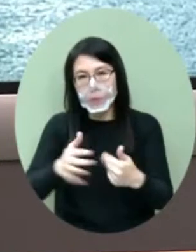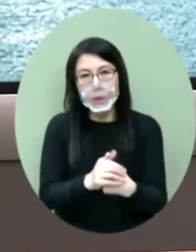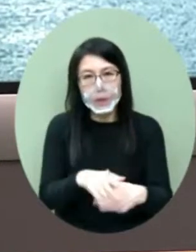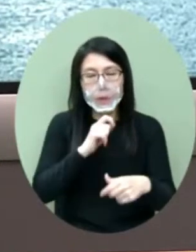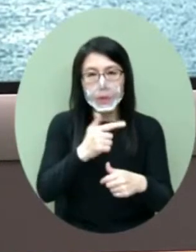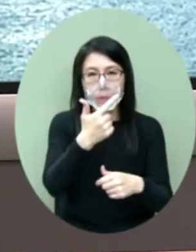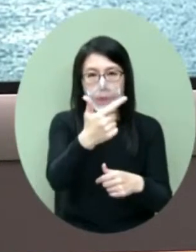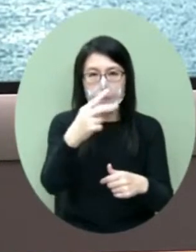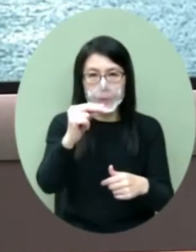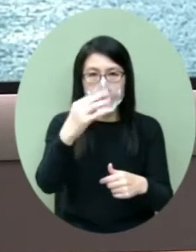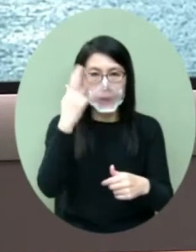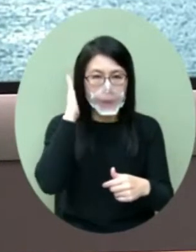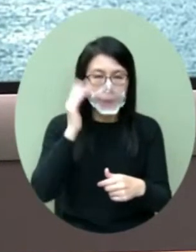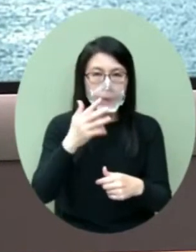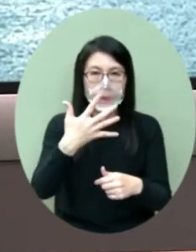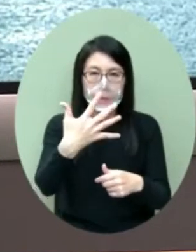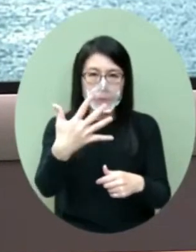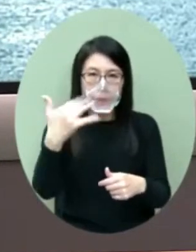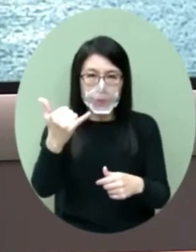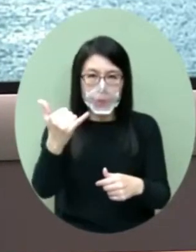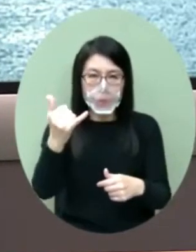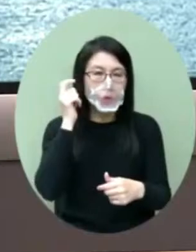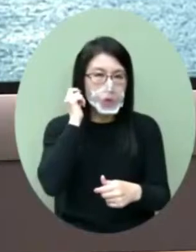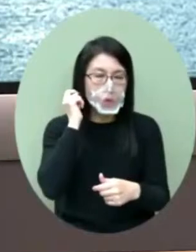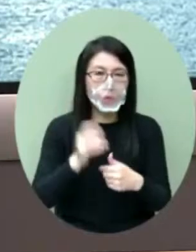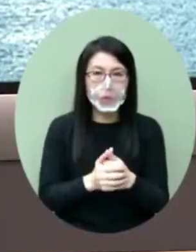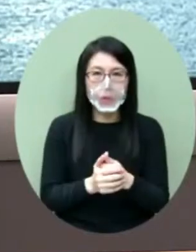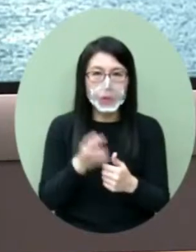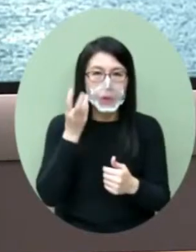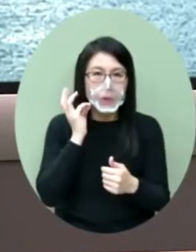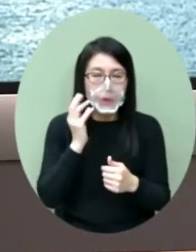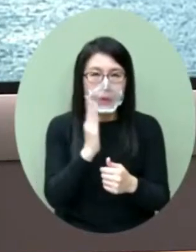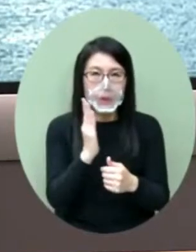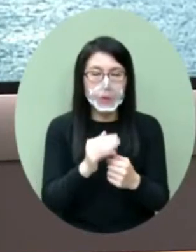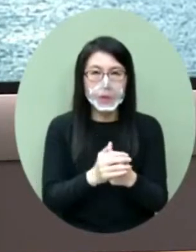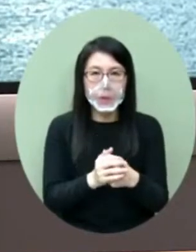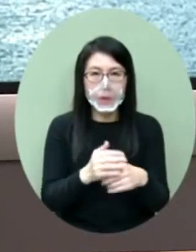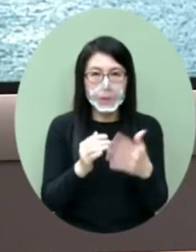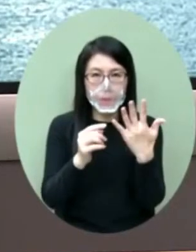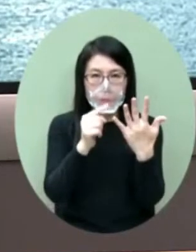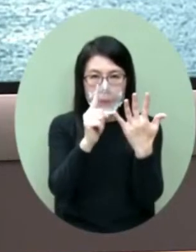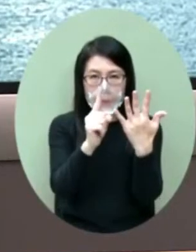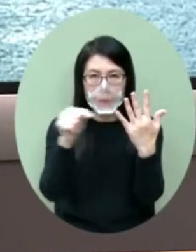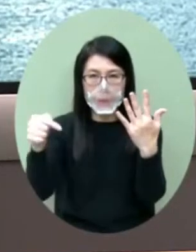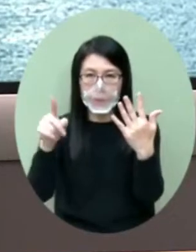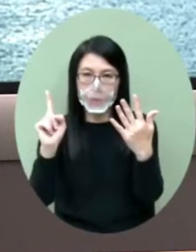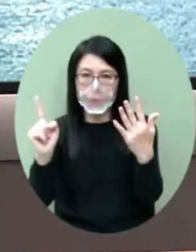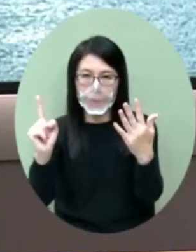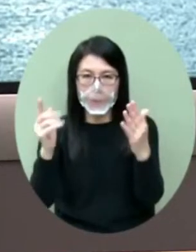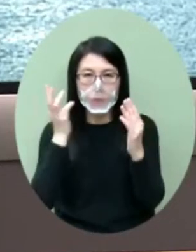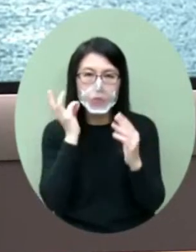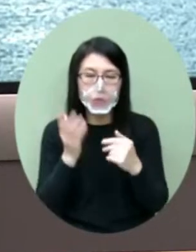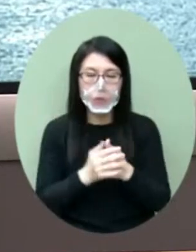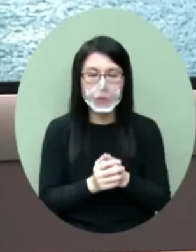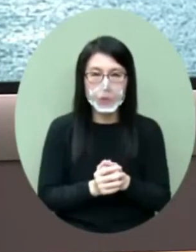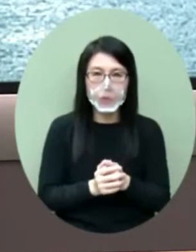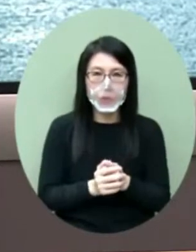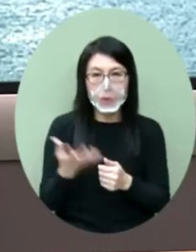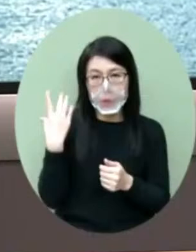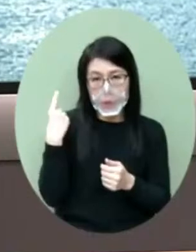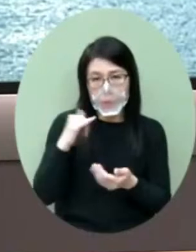positive result that passed away, 87 male and 56 female. Age range is 51 and